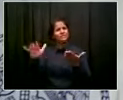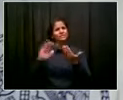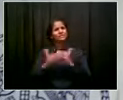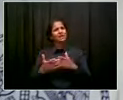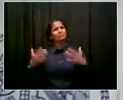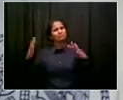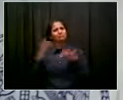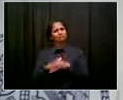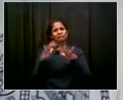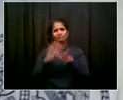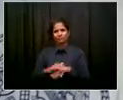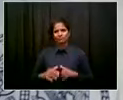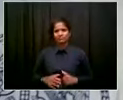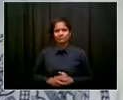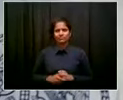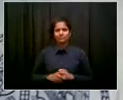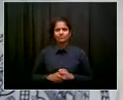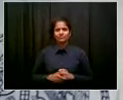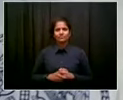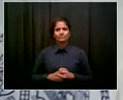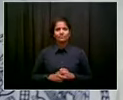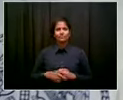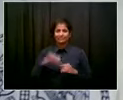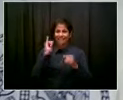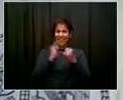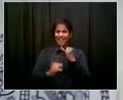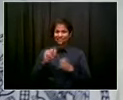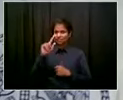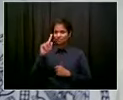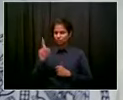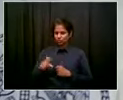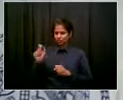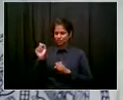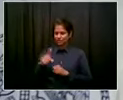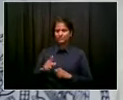last question for today goes to yoav from the city